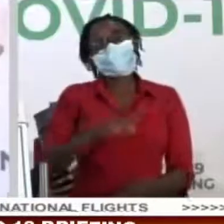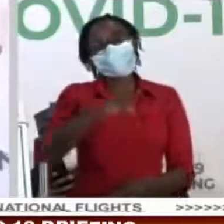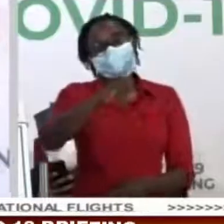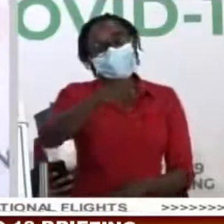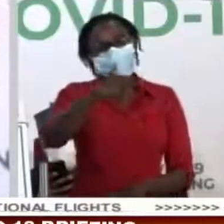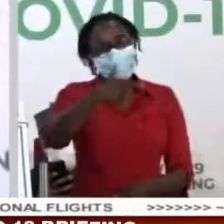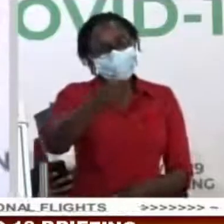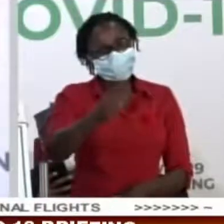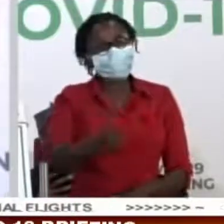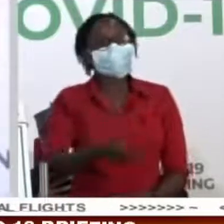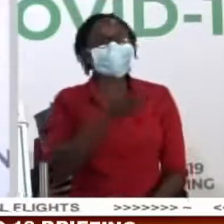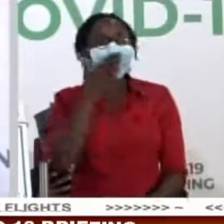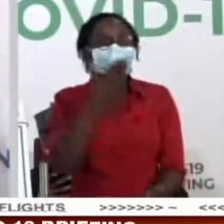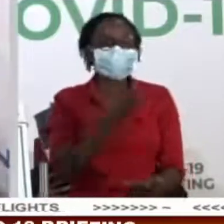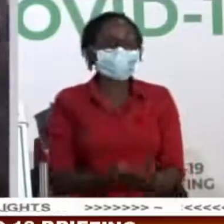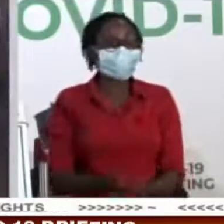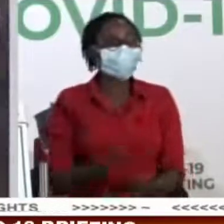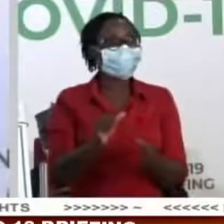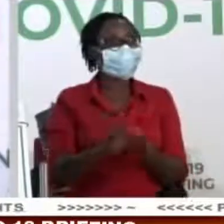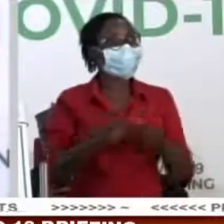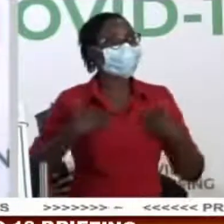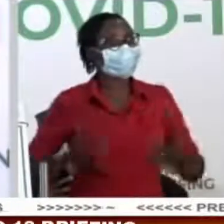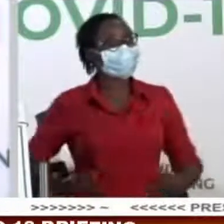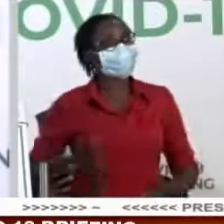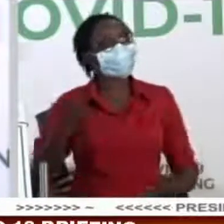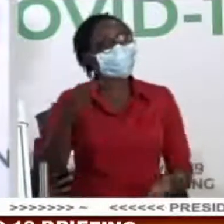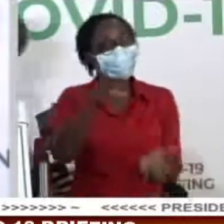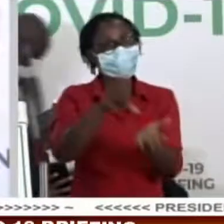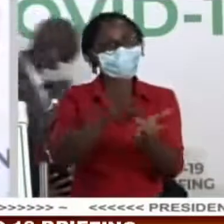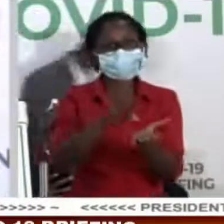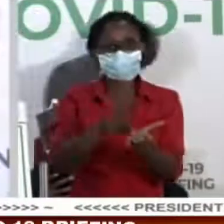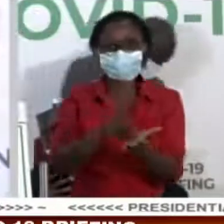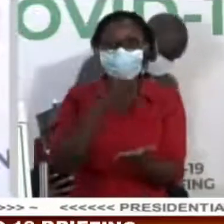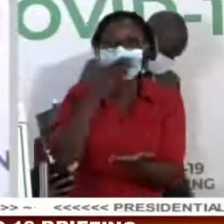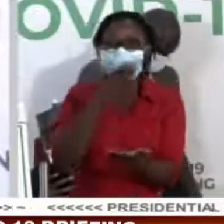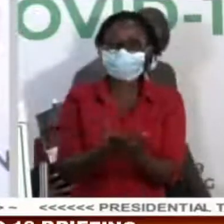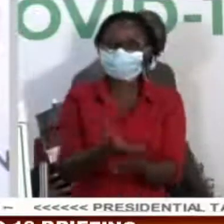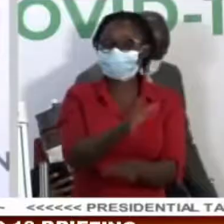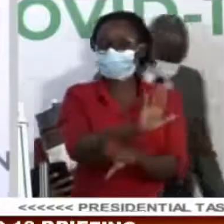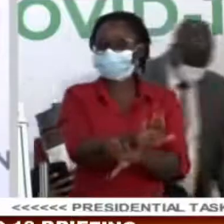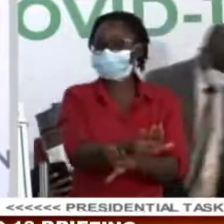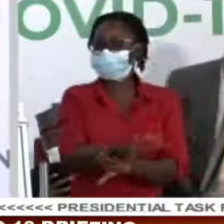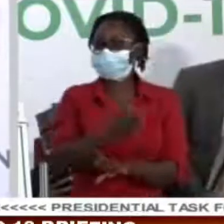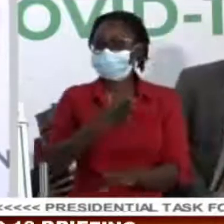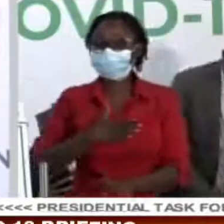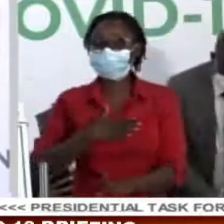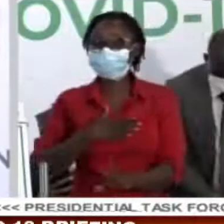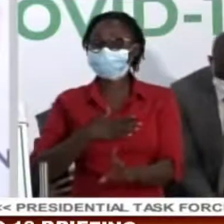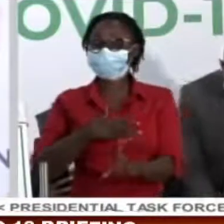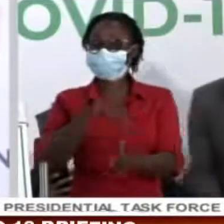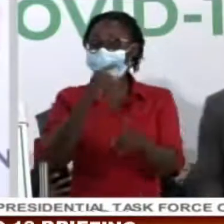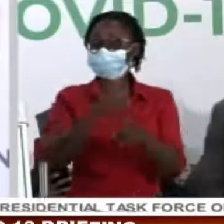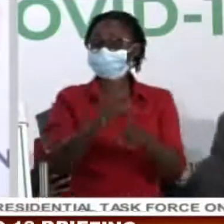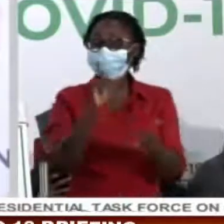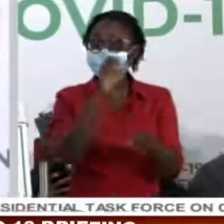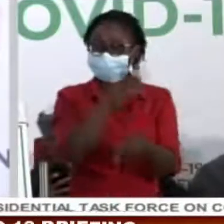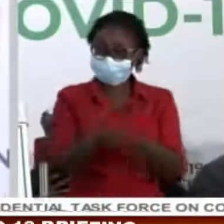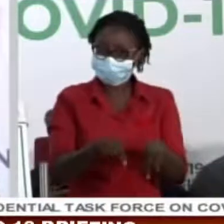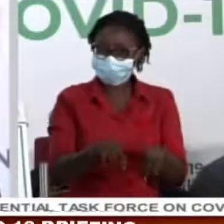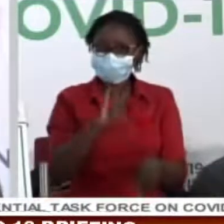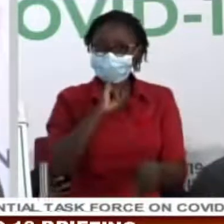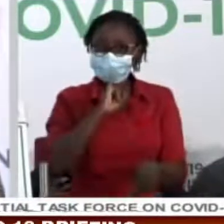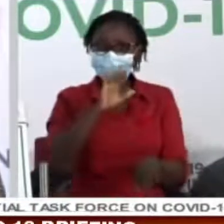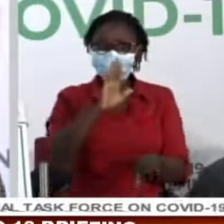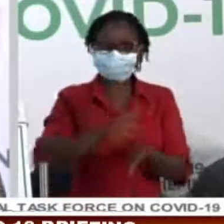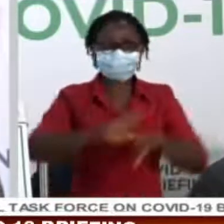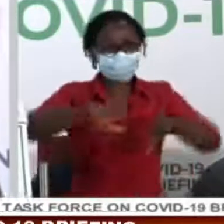evening, ladies and gentlemen of the press. And my focus today is on how to get